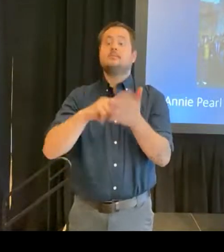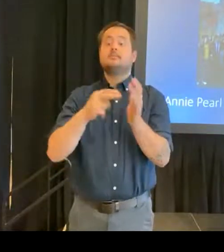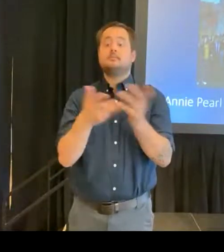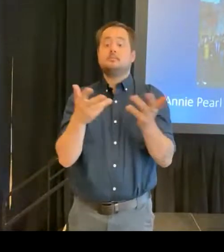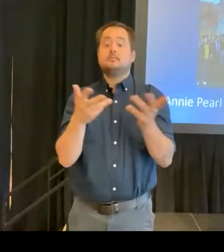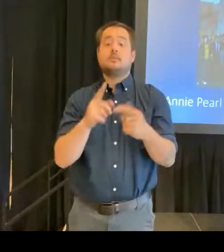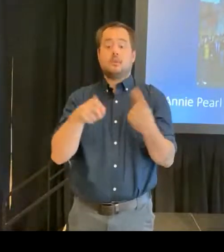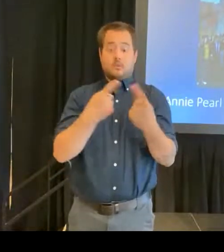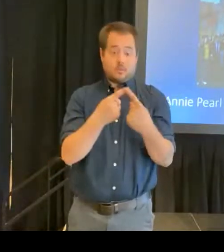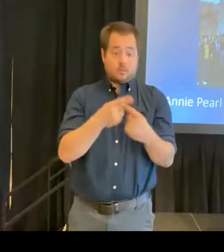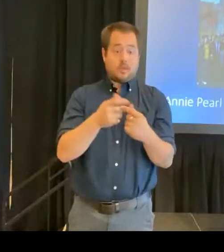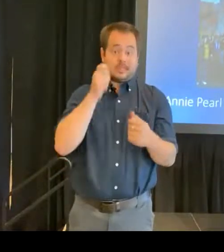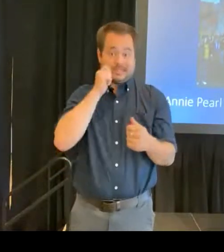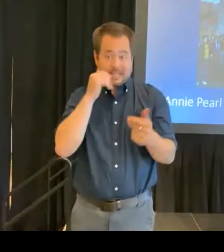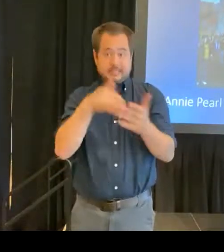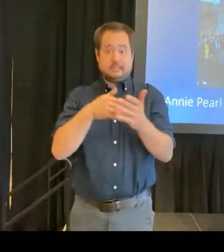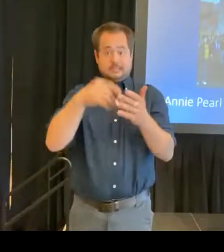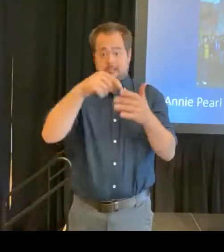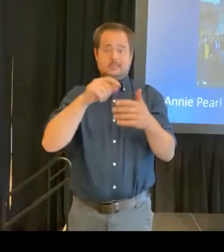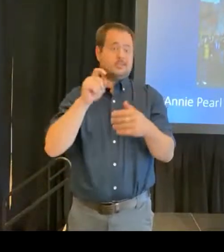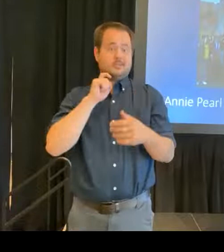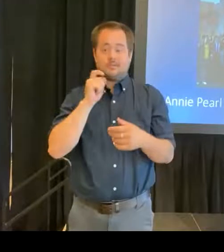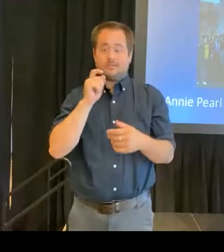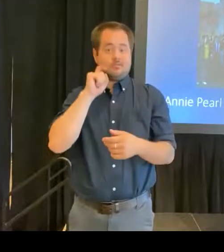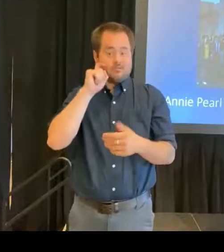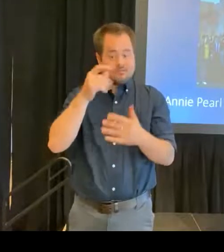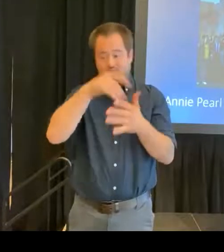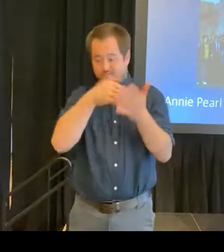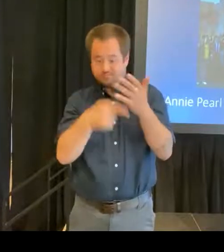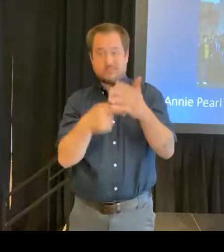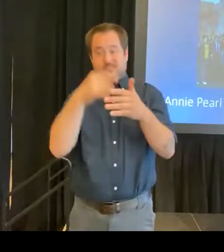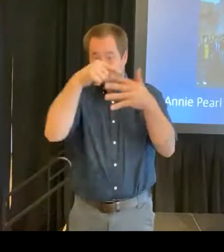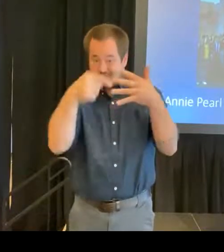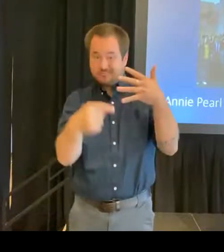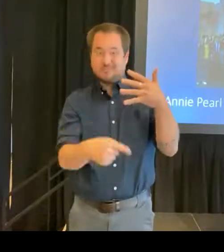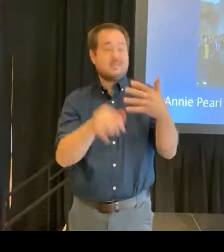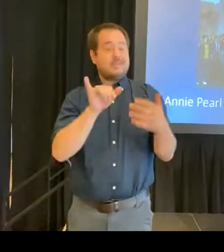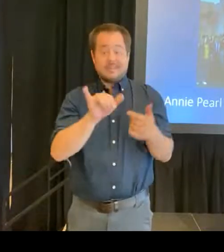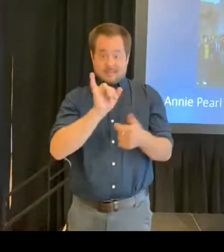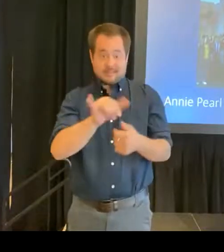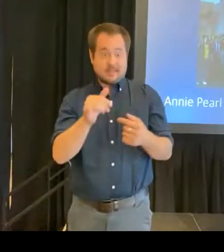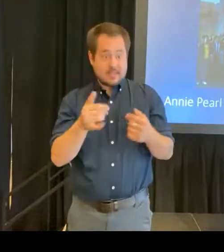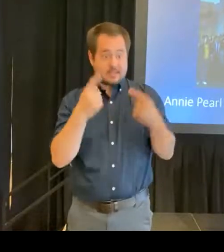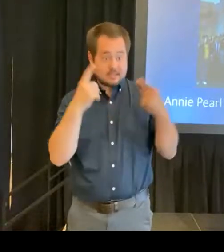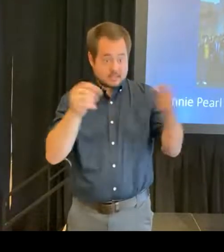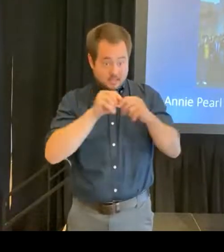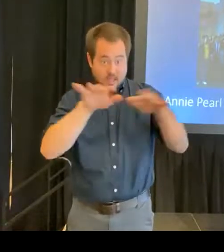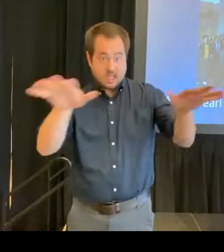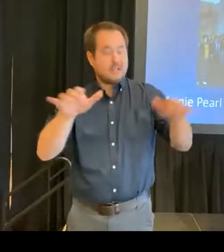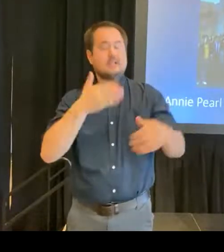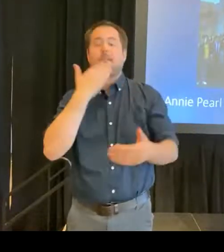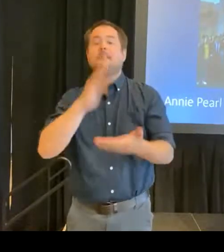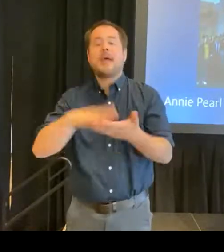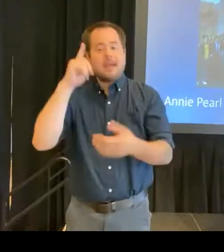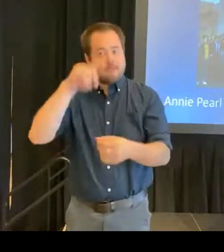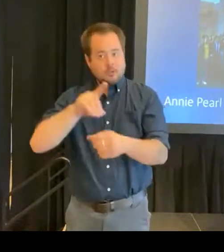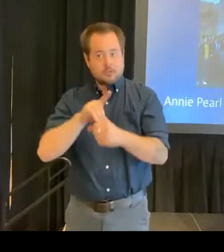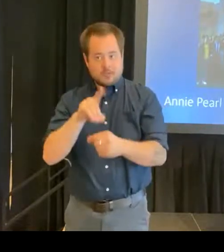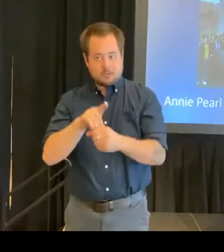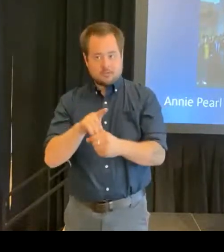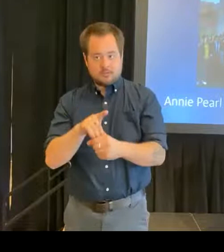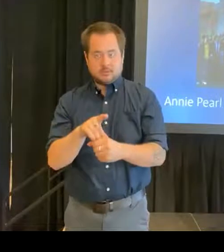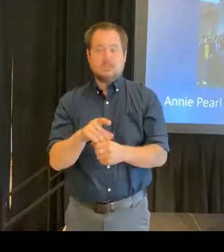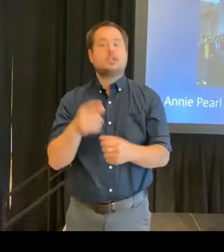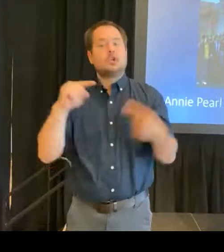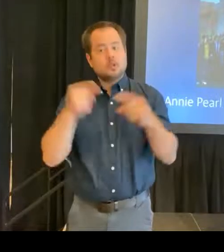things prevail, it's that democracy. Doing something about those things is actually good for democracy. And I